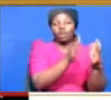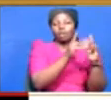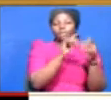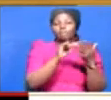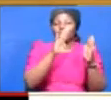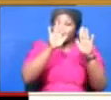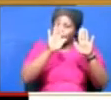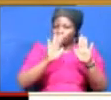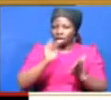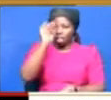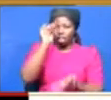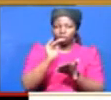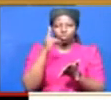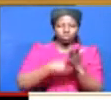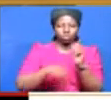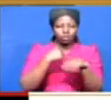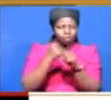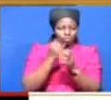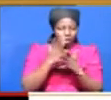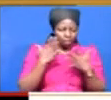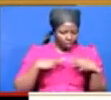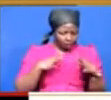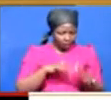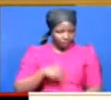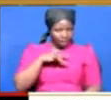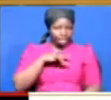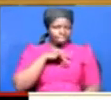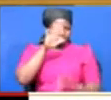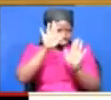cost so that people don't feel the need to go through